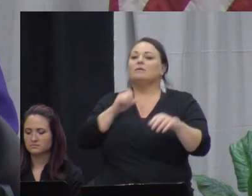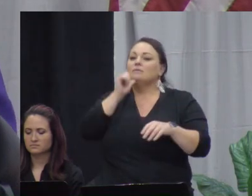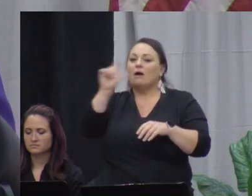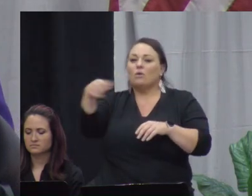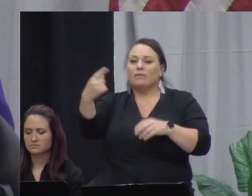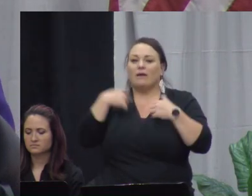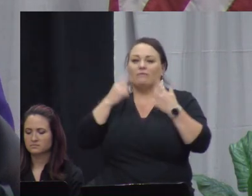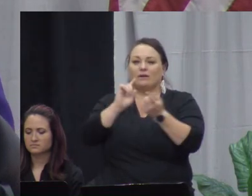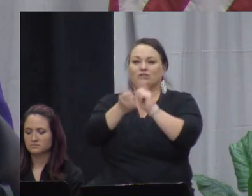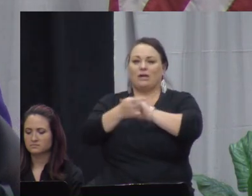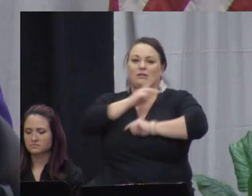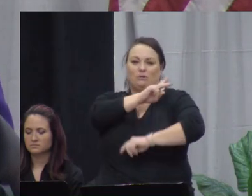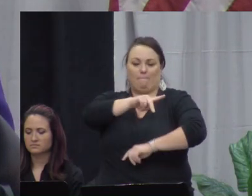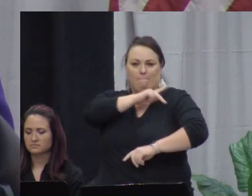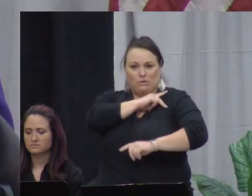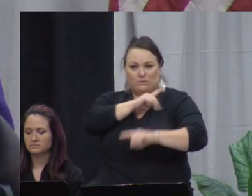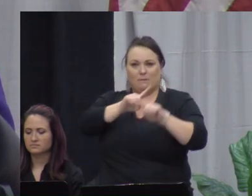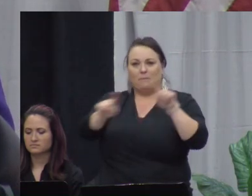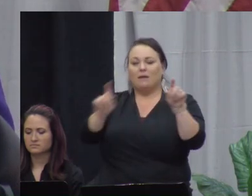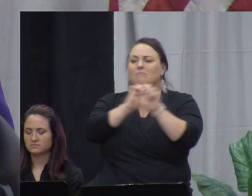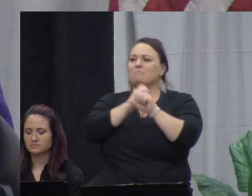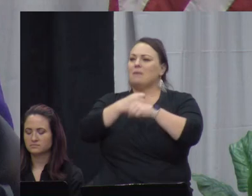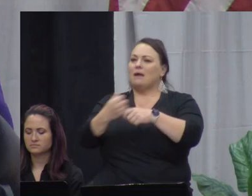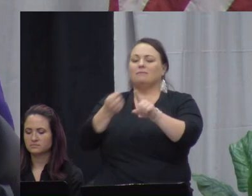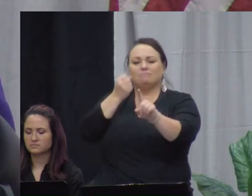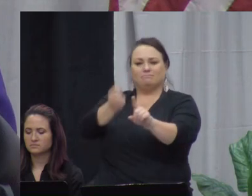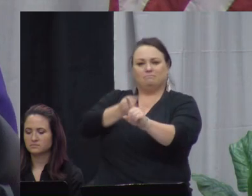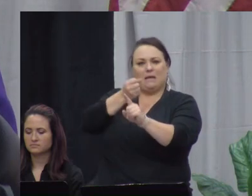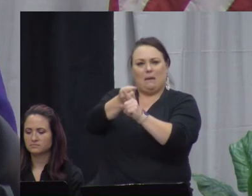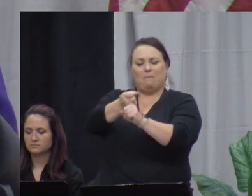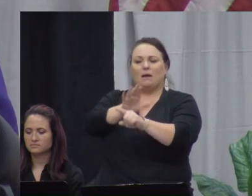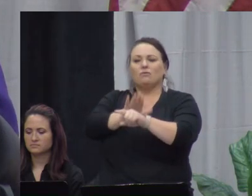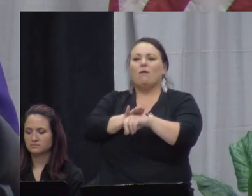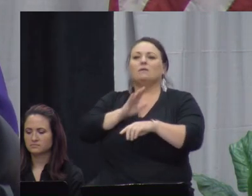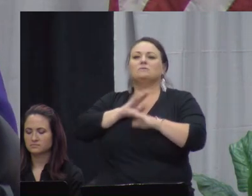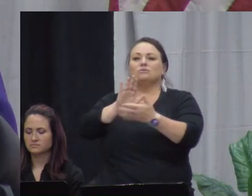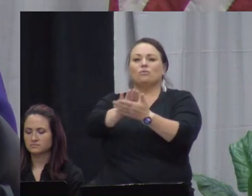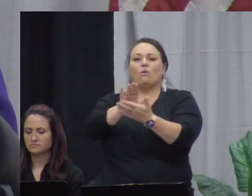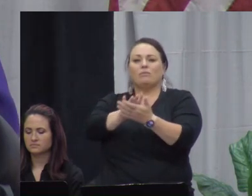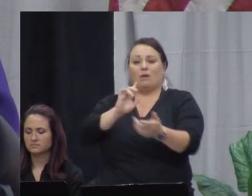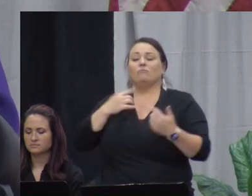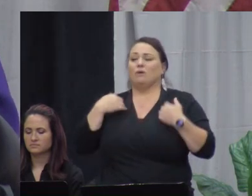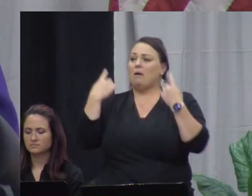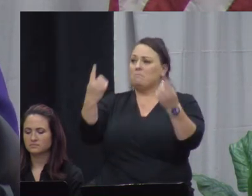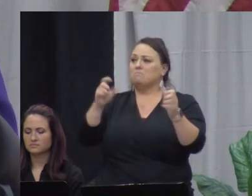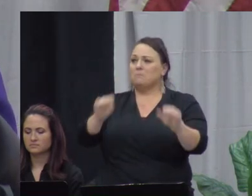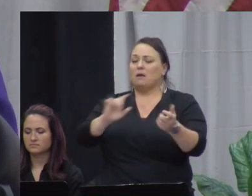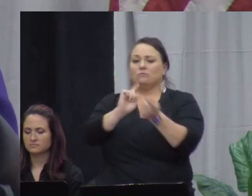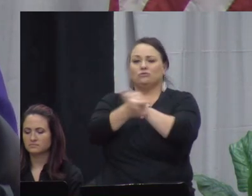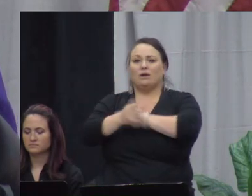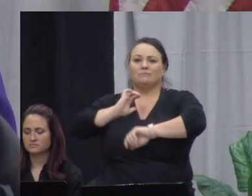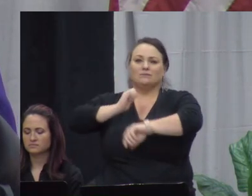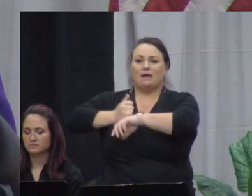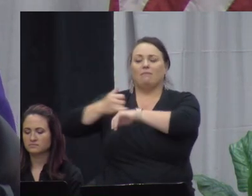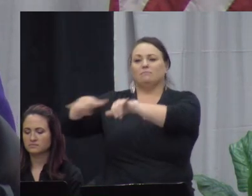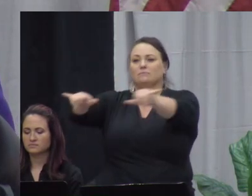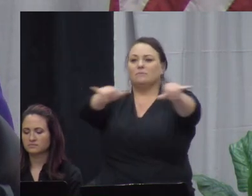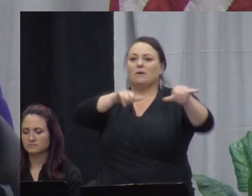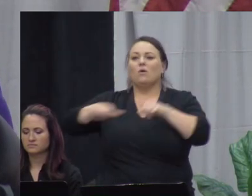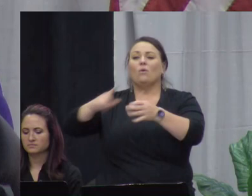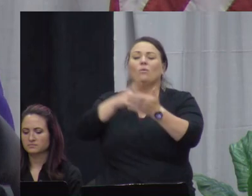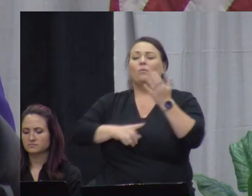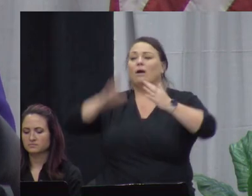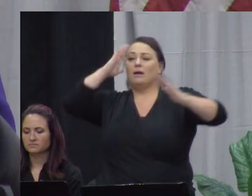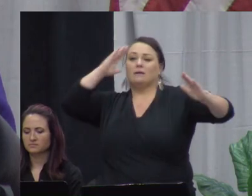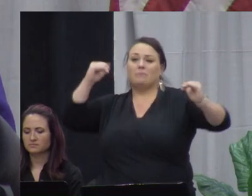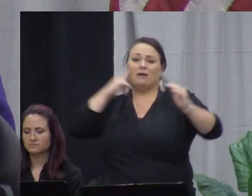have changed personally, but have made such an impact on the school that we have been able to change it, to set the new standard for what the school will expect